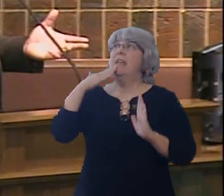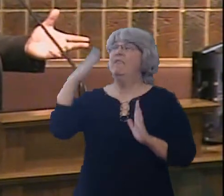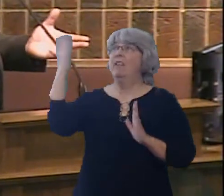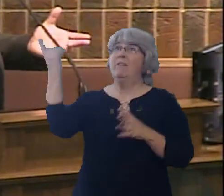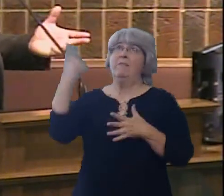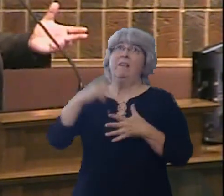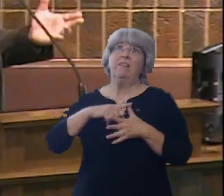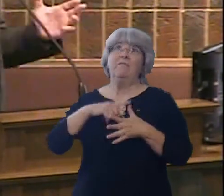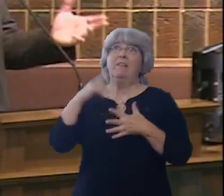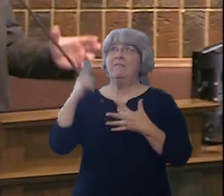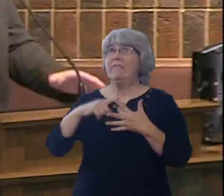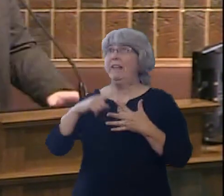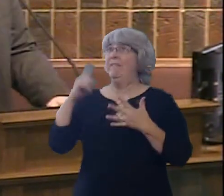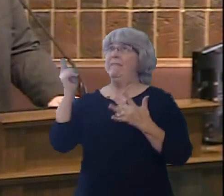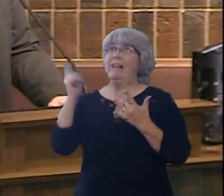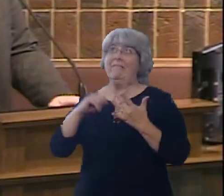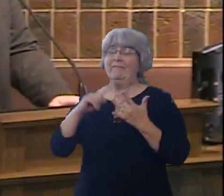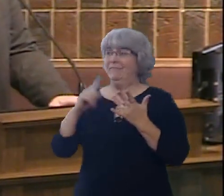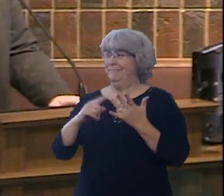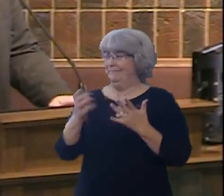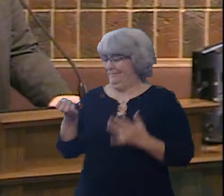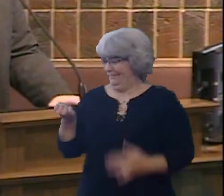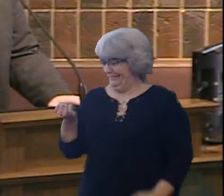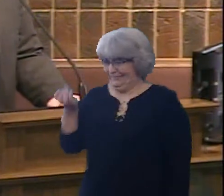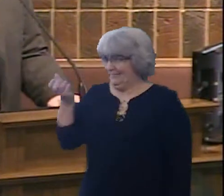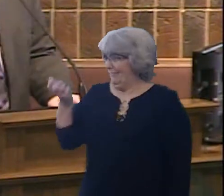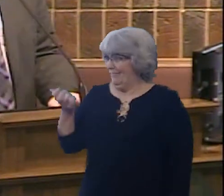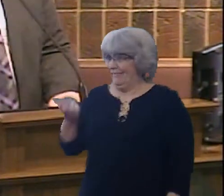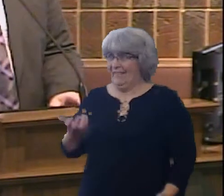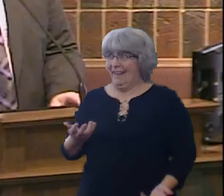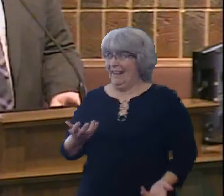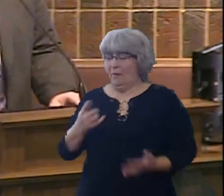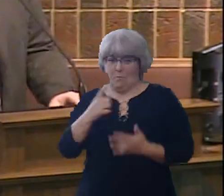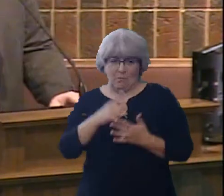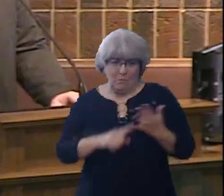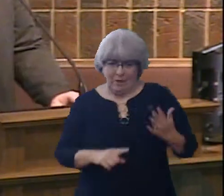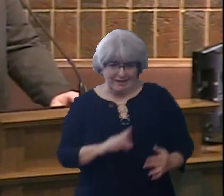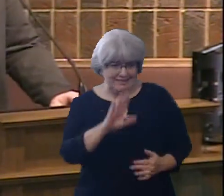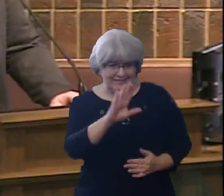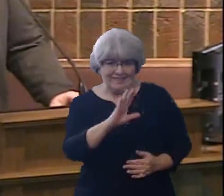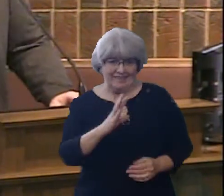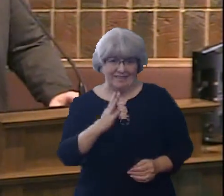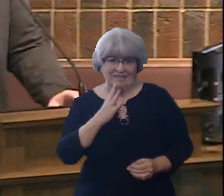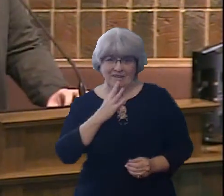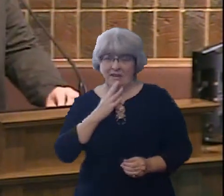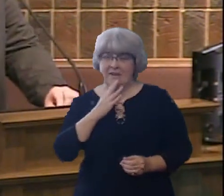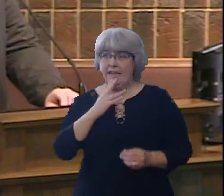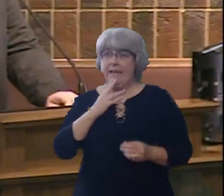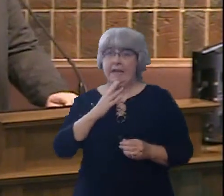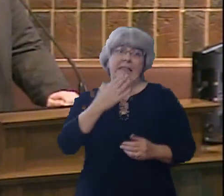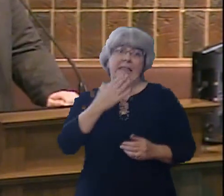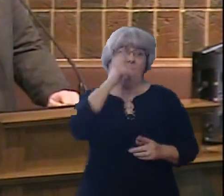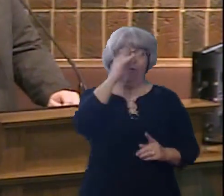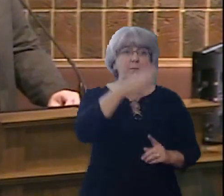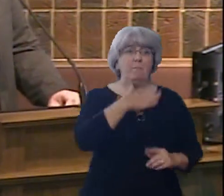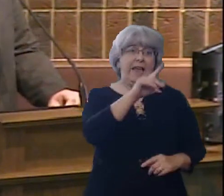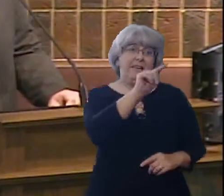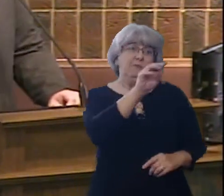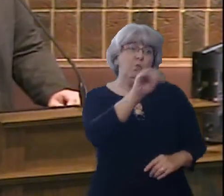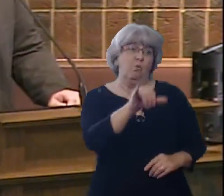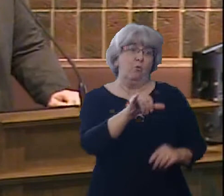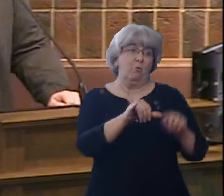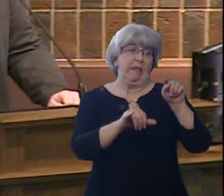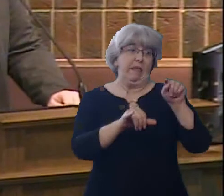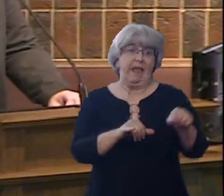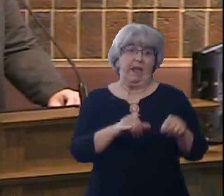everything. All these little things. You never know exactly what it is, but they'll name their toys specifically that they're